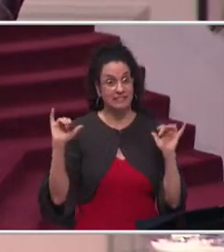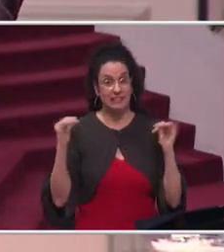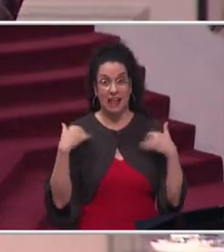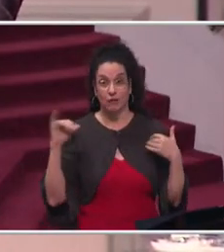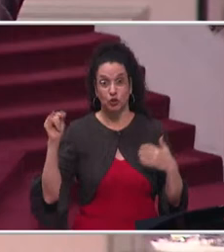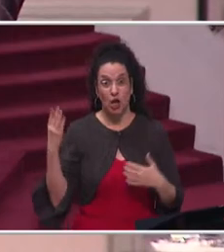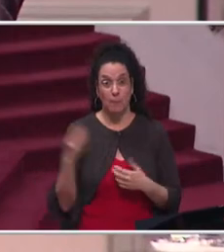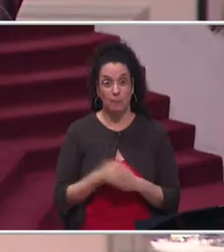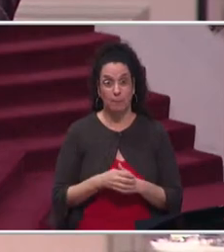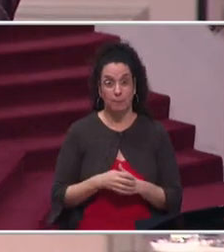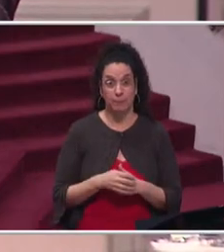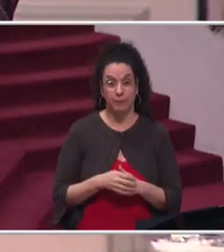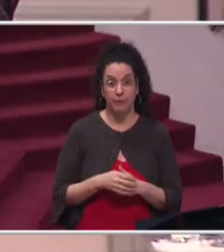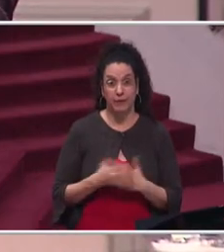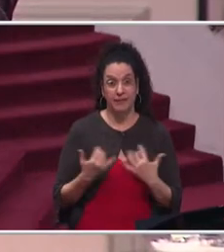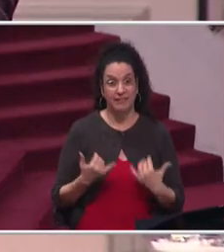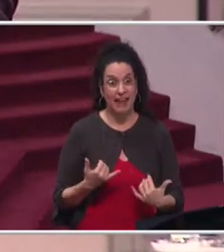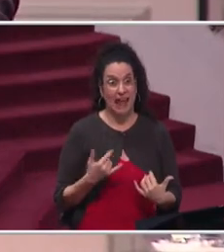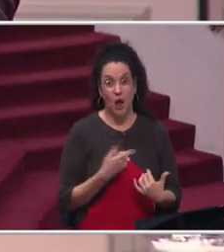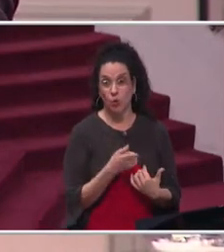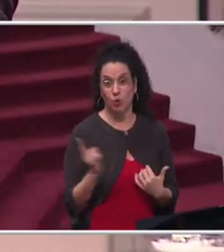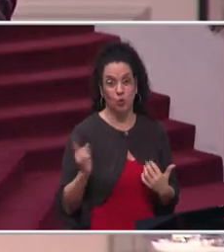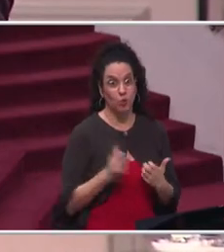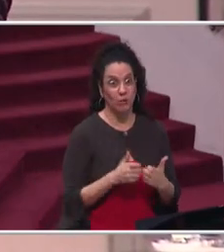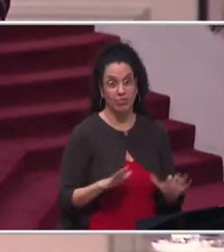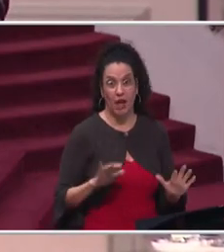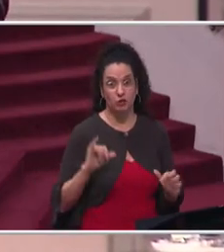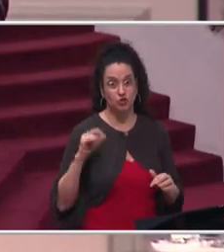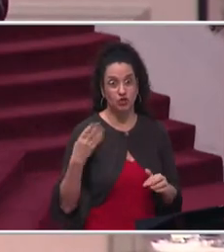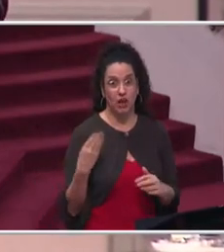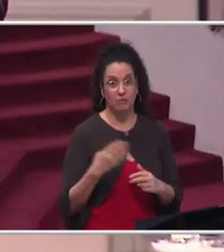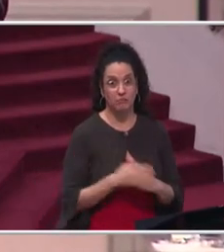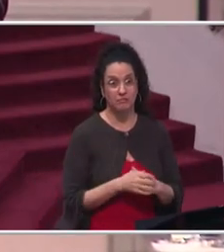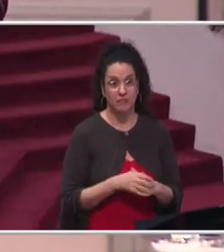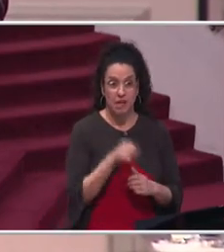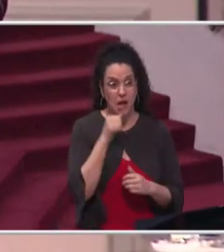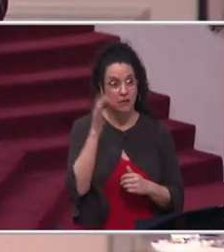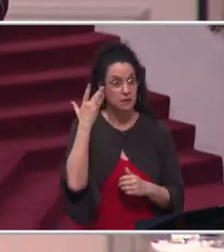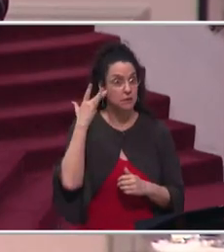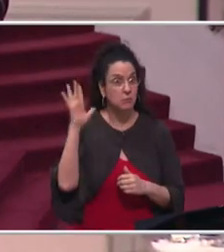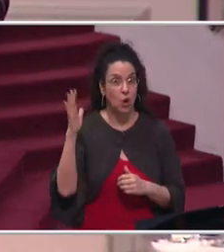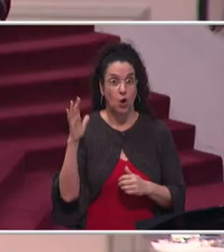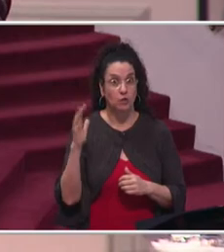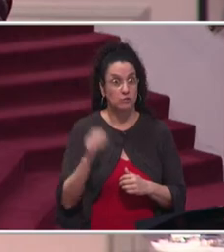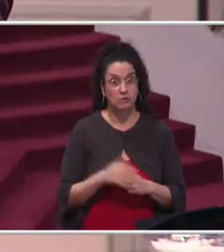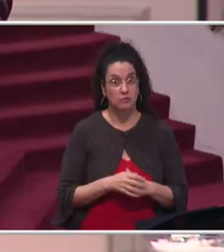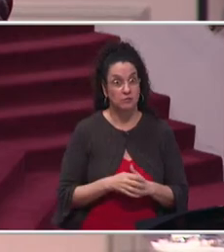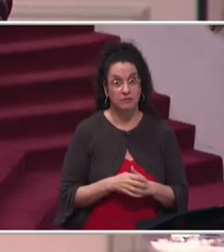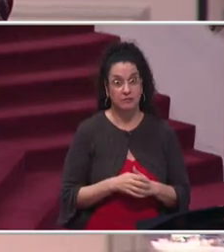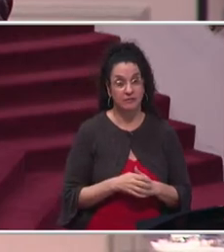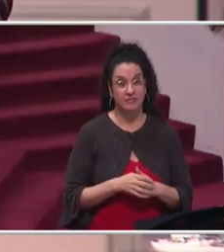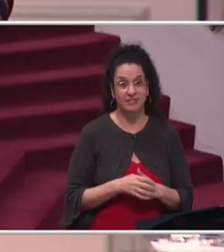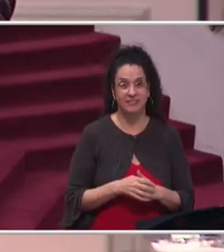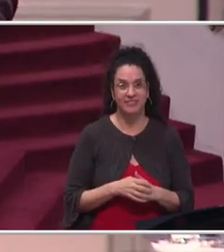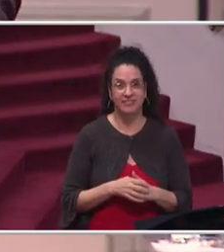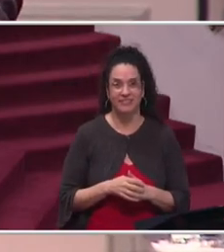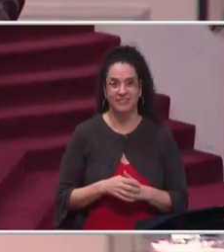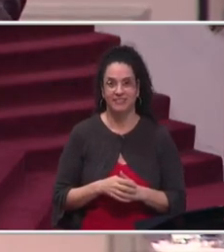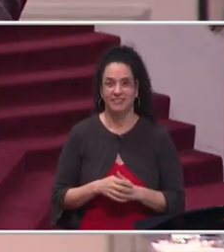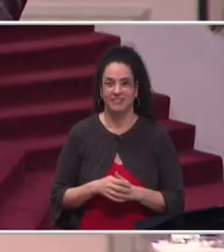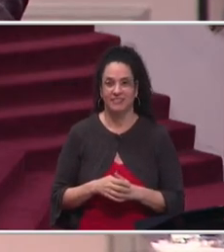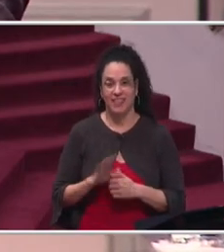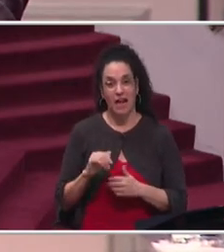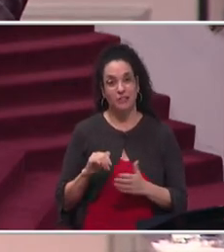job, and you are jobless. That's not a smart move. And that's not a new, it's a direction, but it's not a